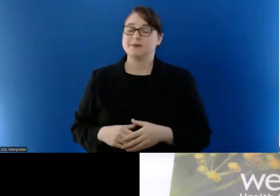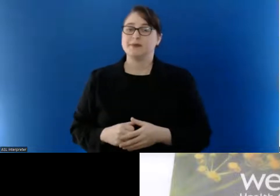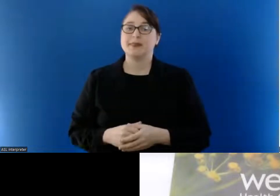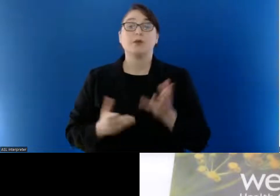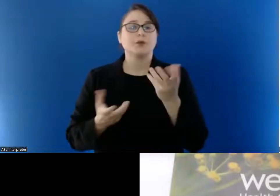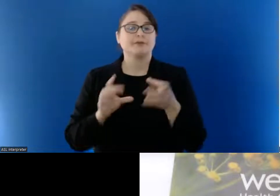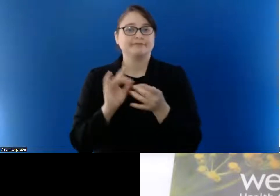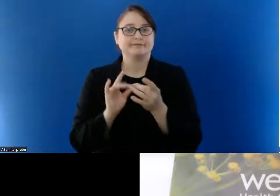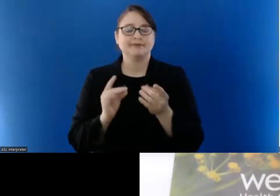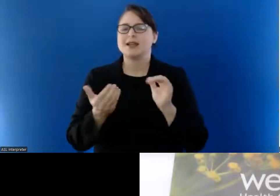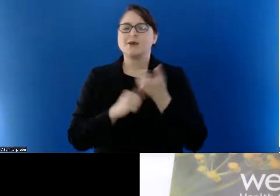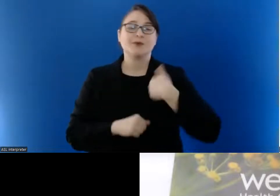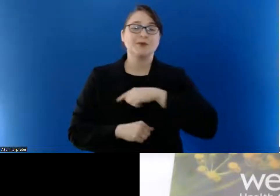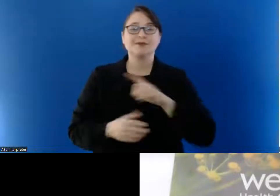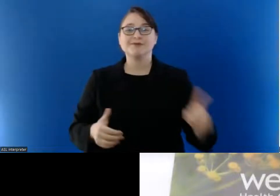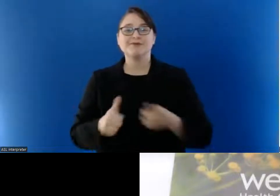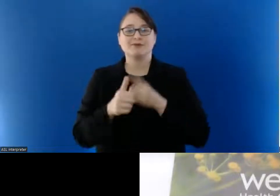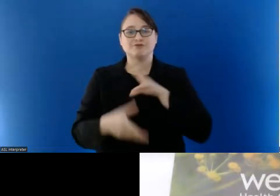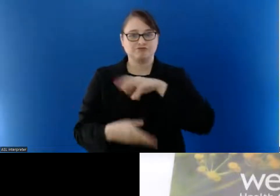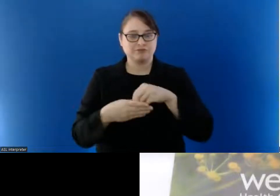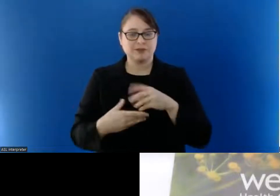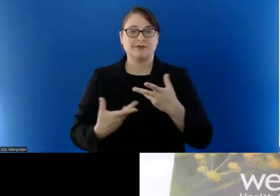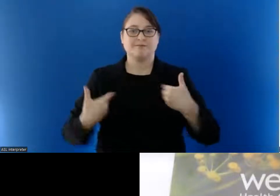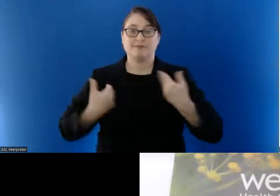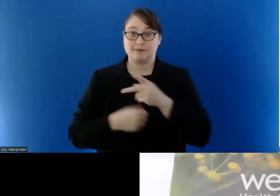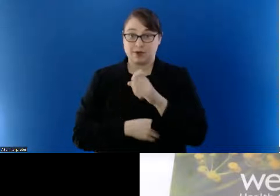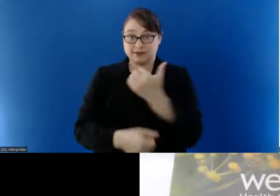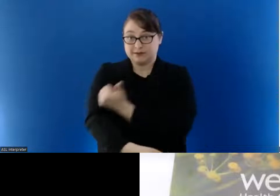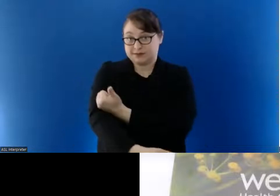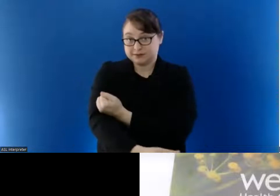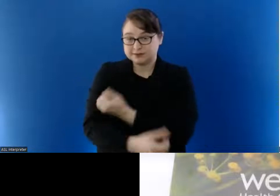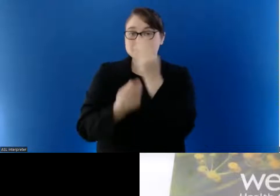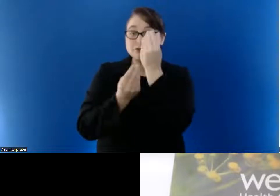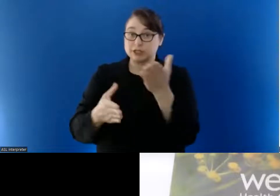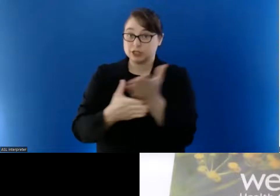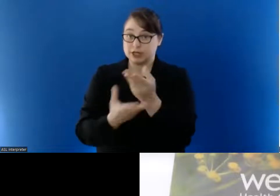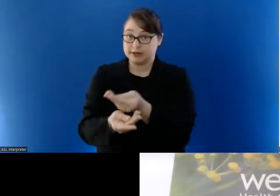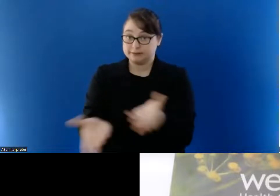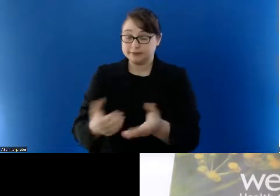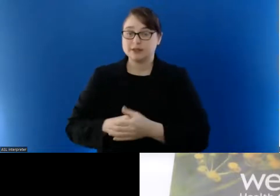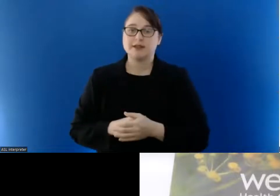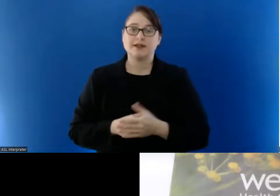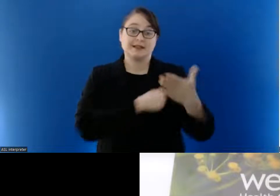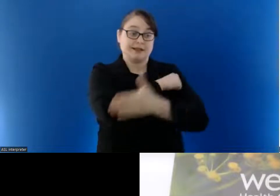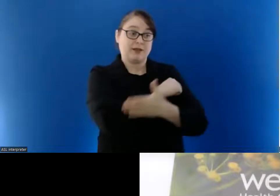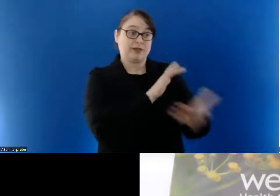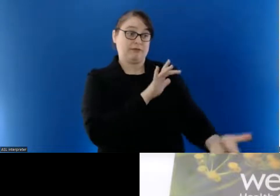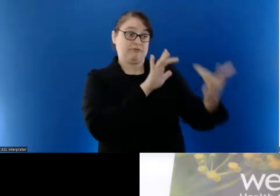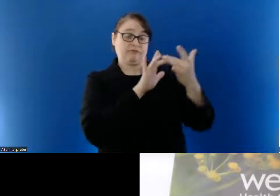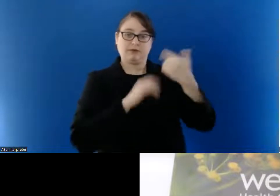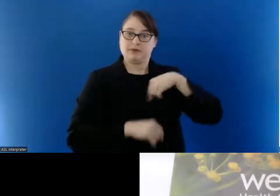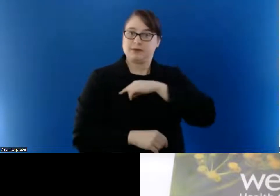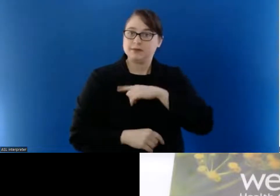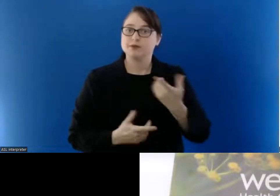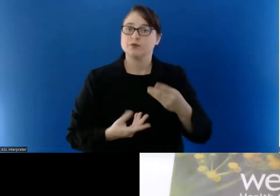first involved with monkeypox vaccines and information sharing was when the county contacted us to provide